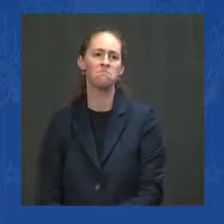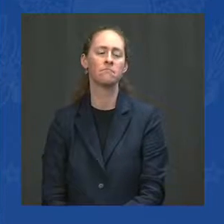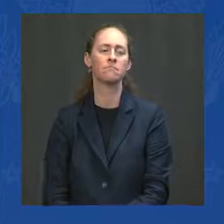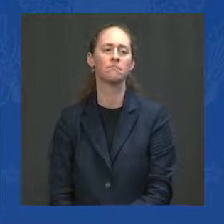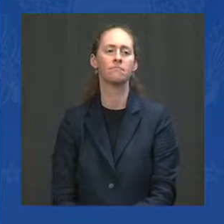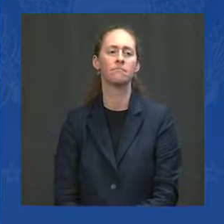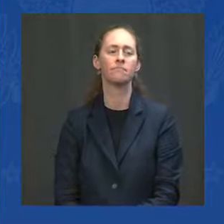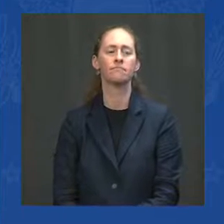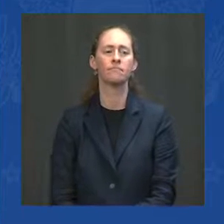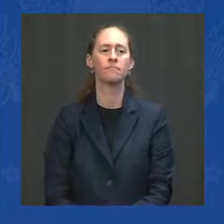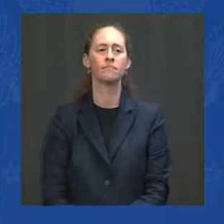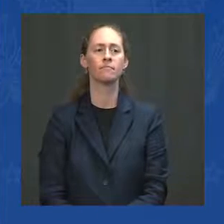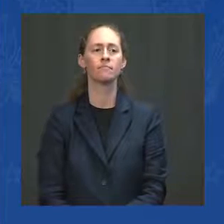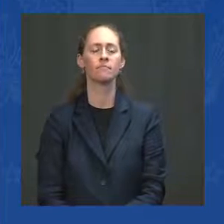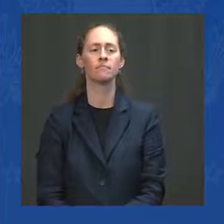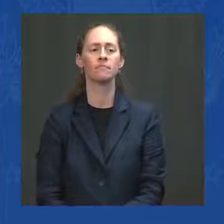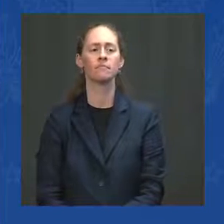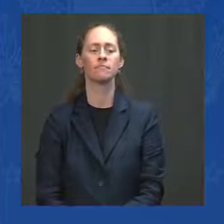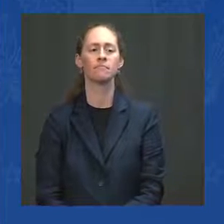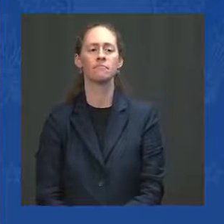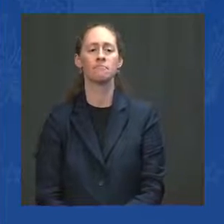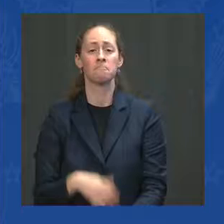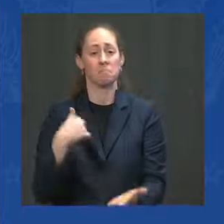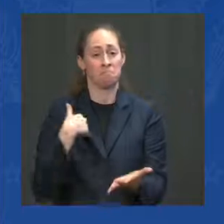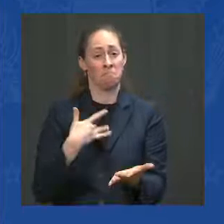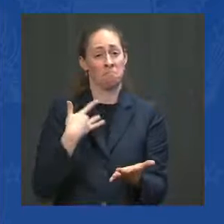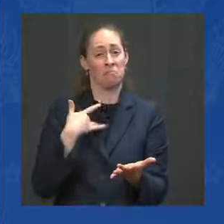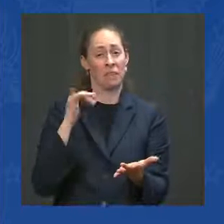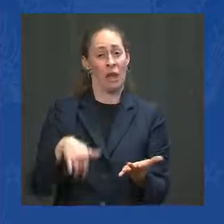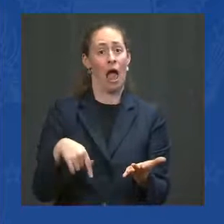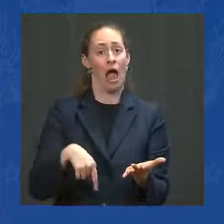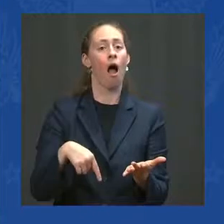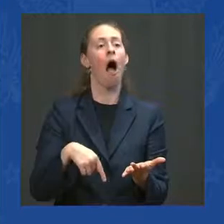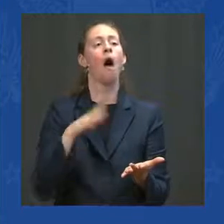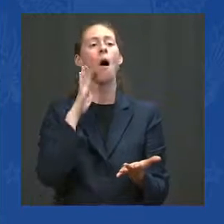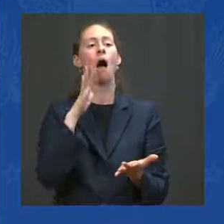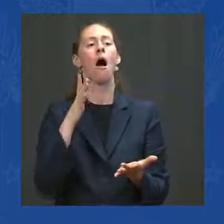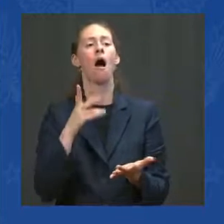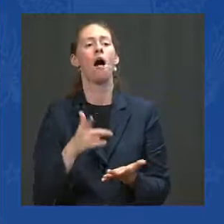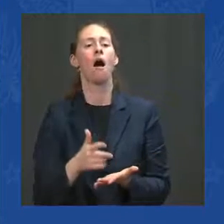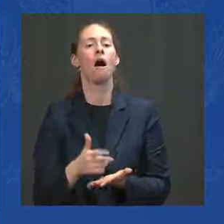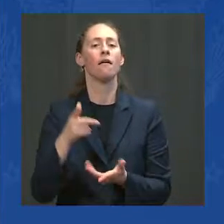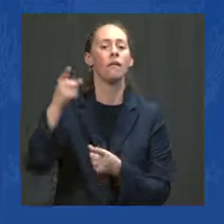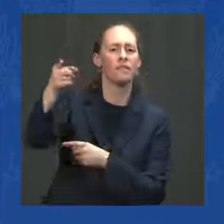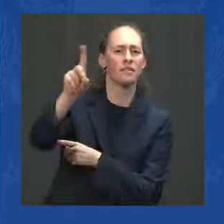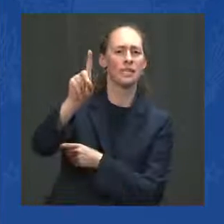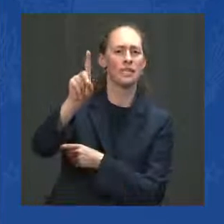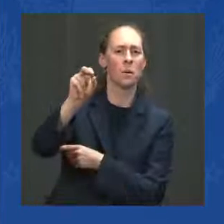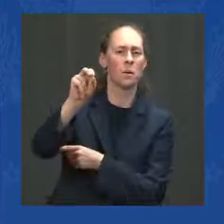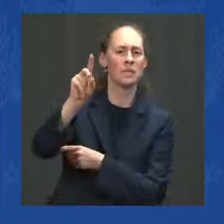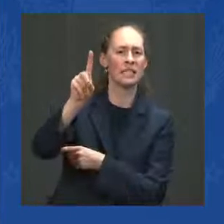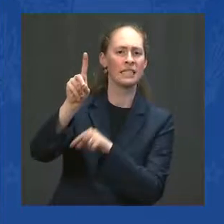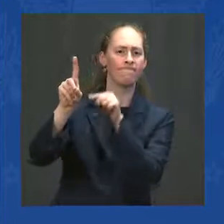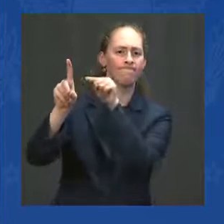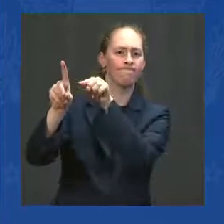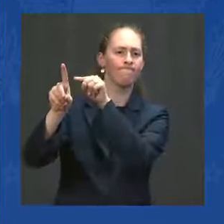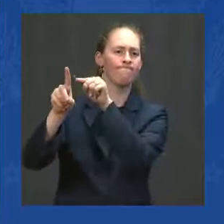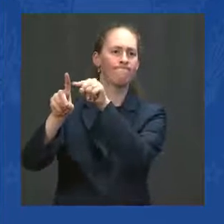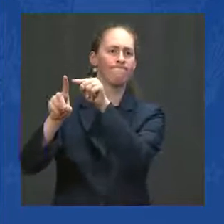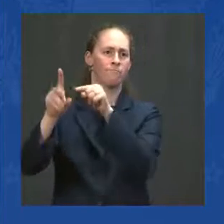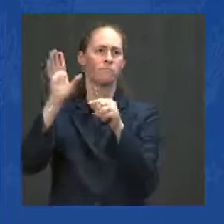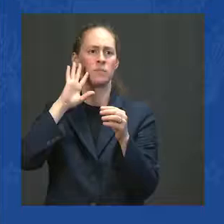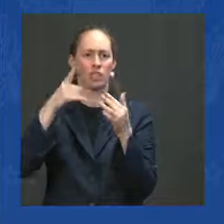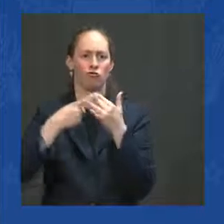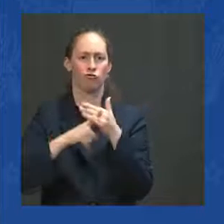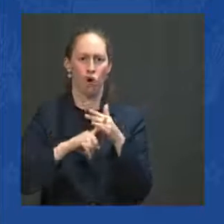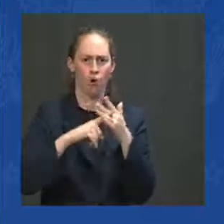I anticipate that it's probable that the Defense Department will, as they put in place all the mechanisms